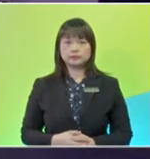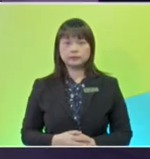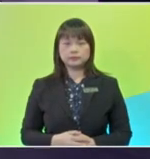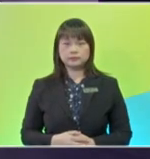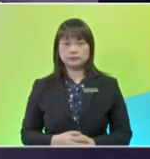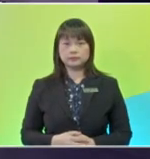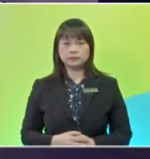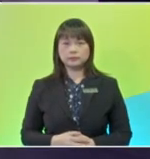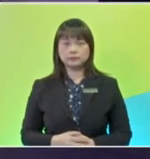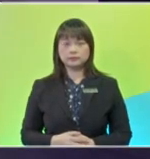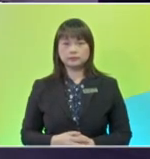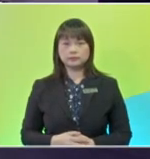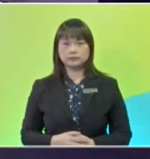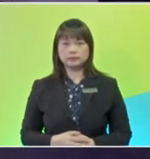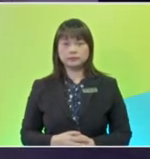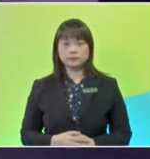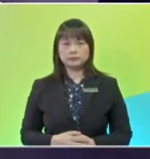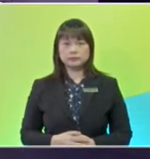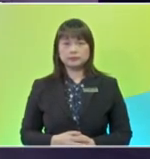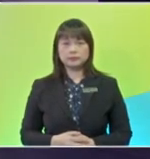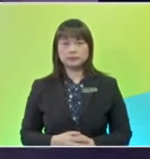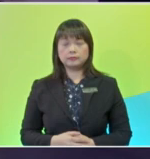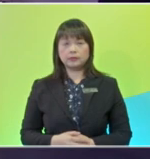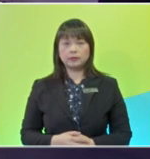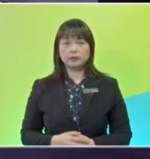and revolutioning, right? Yes, it will rotate and